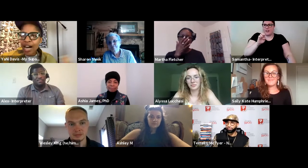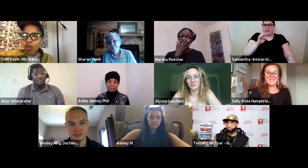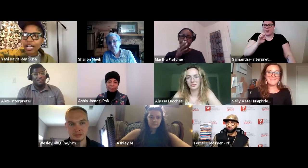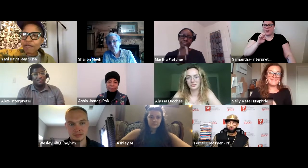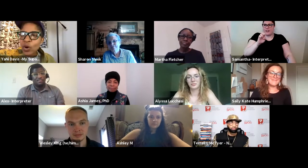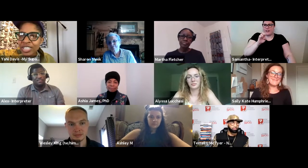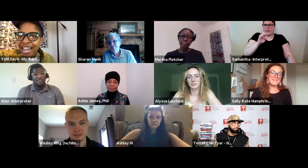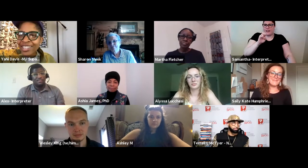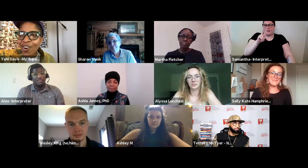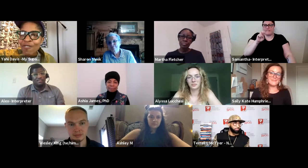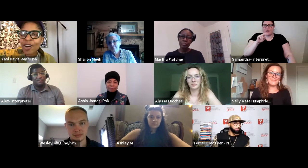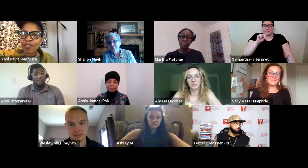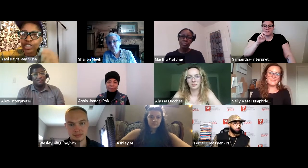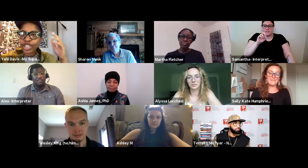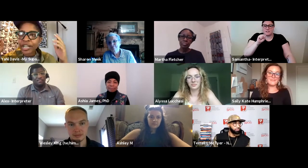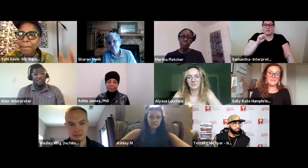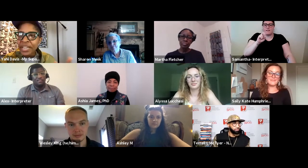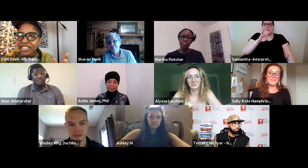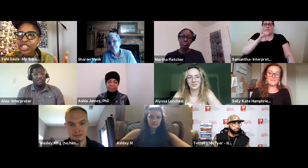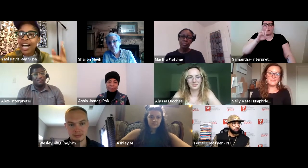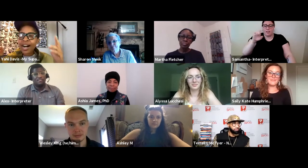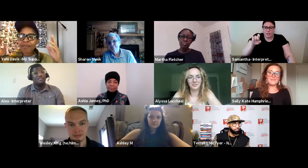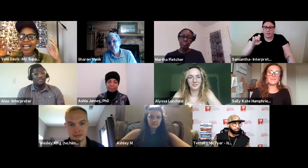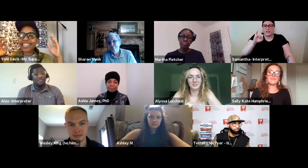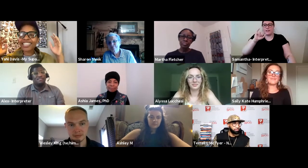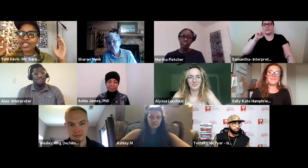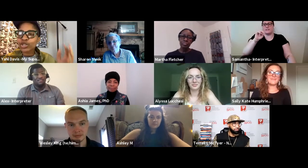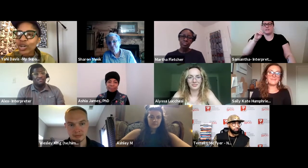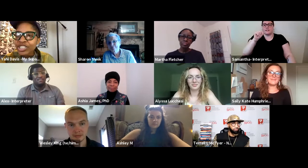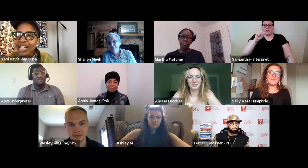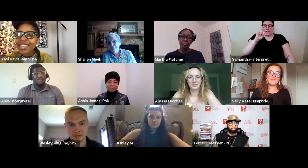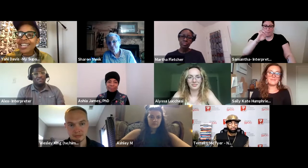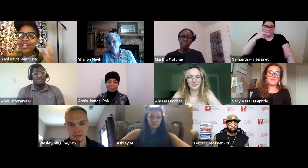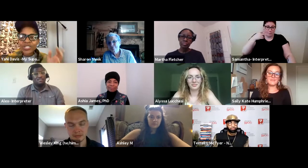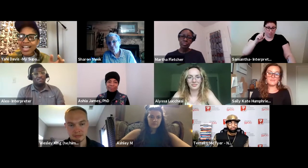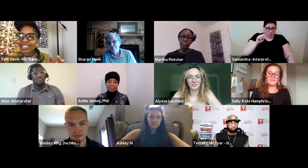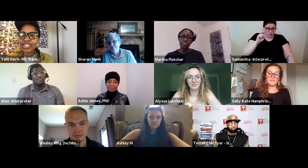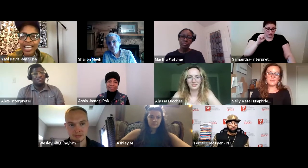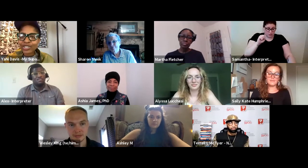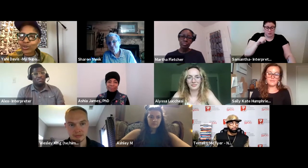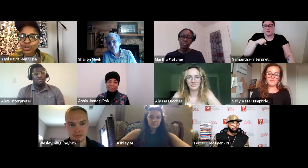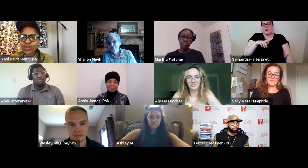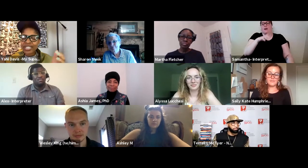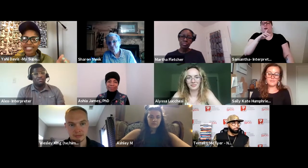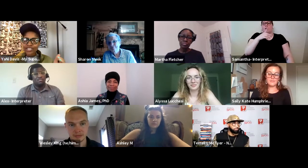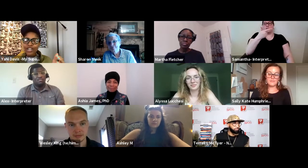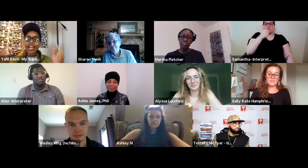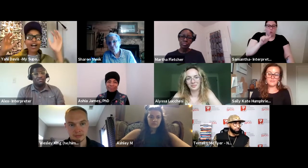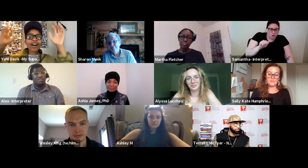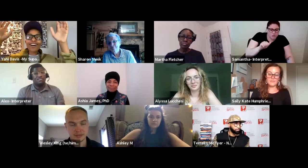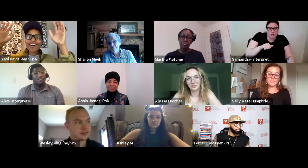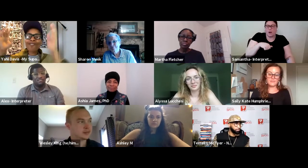Indianapolis. We got folks signing on from Virginia Beach, Atlanta, Georgia, Hillside International Truth